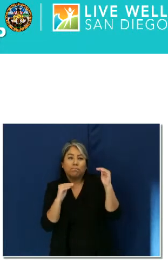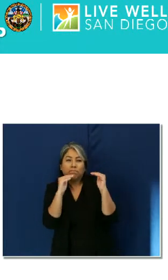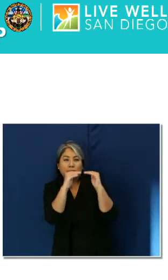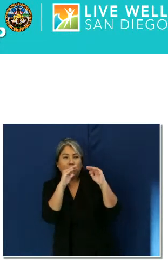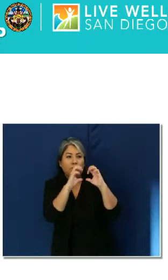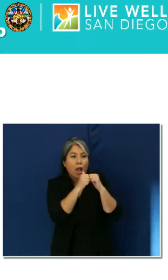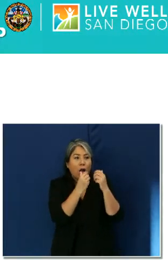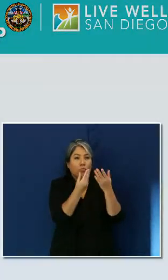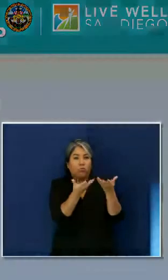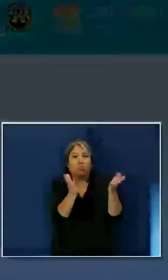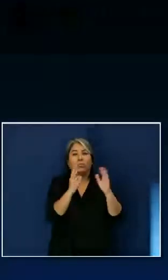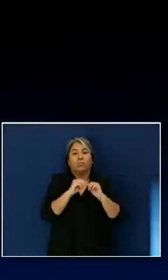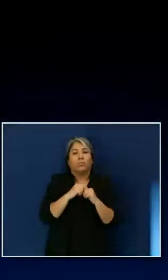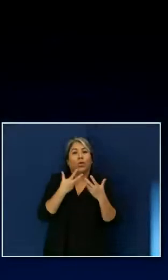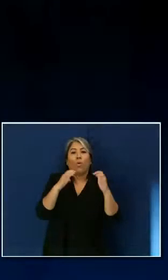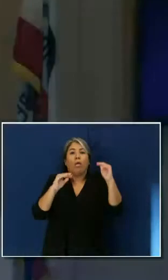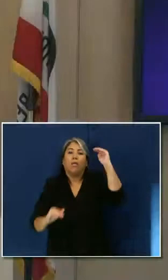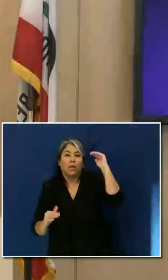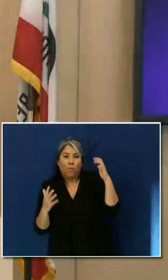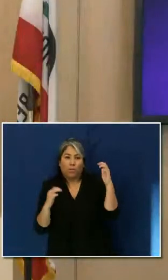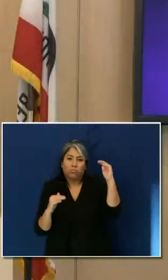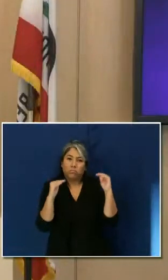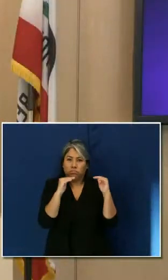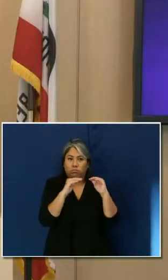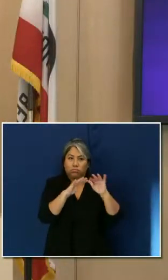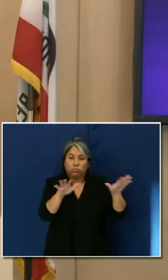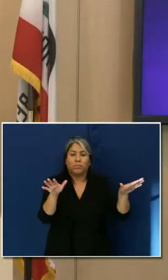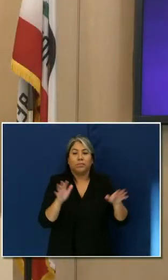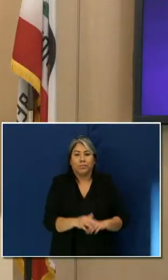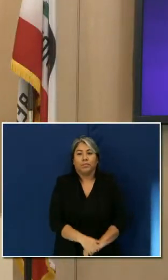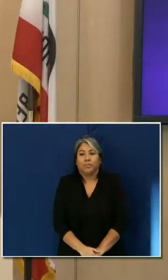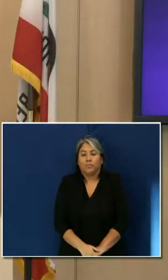over to Supervisor Cox. Thank you.